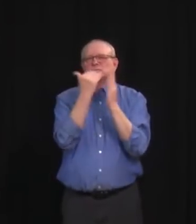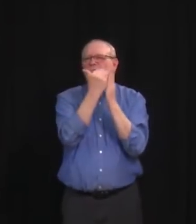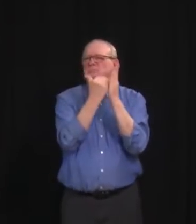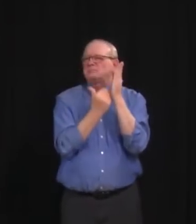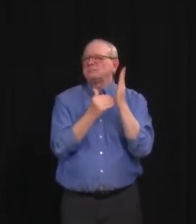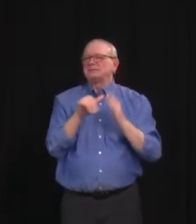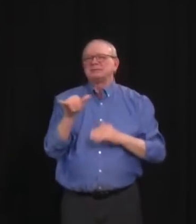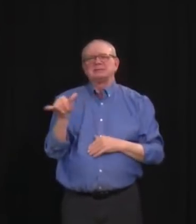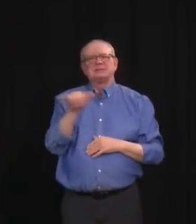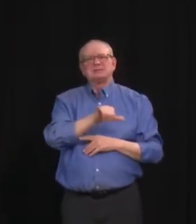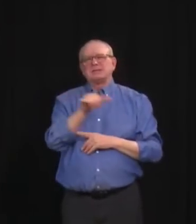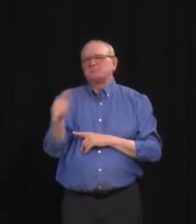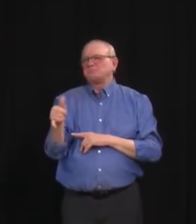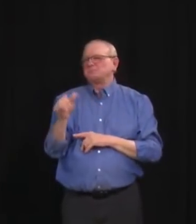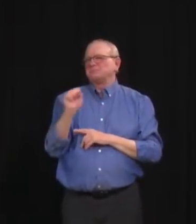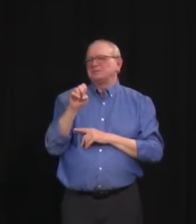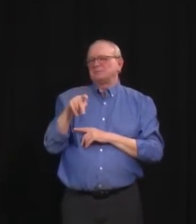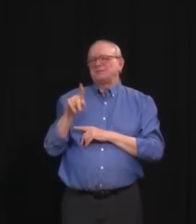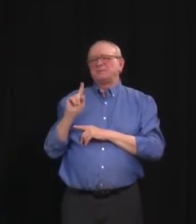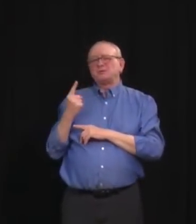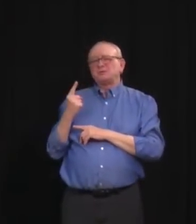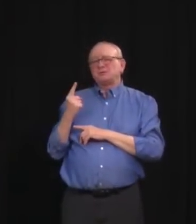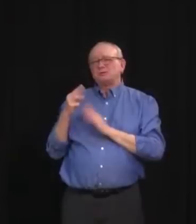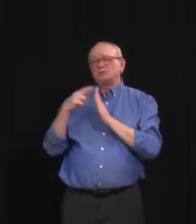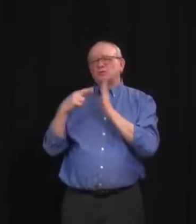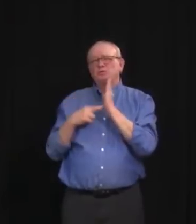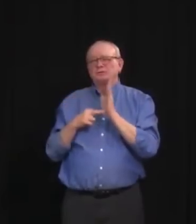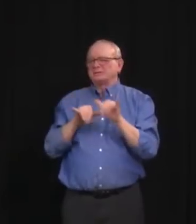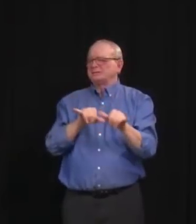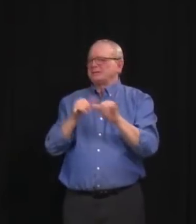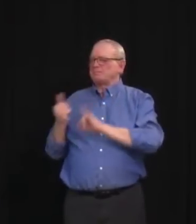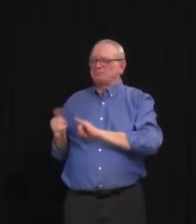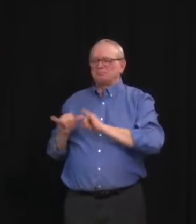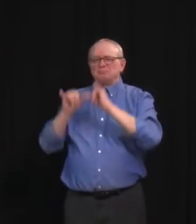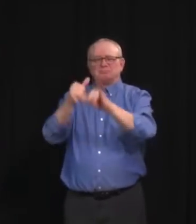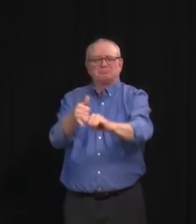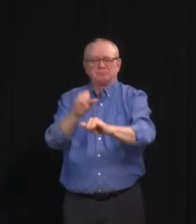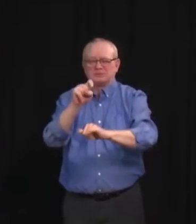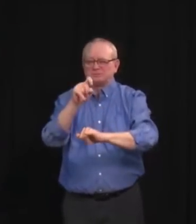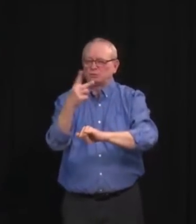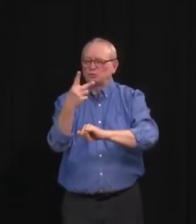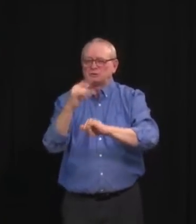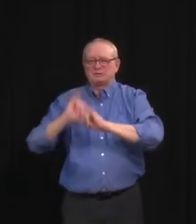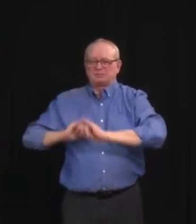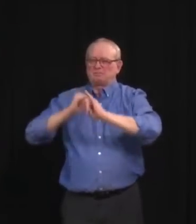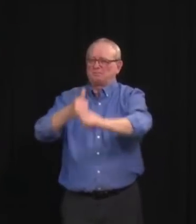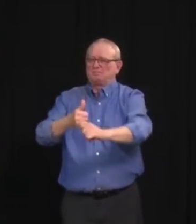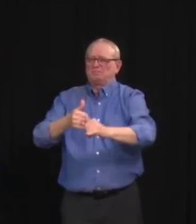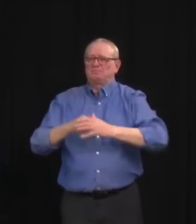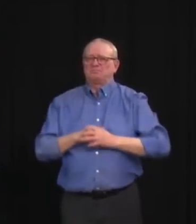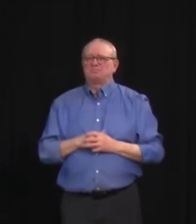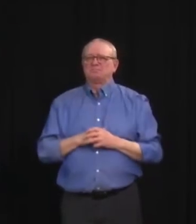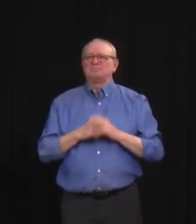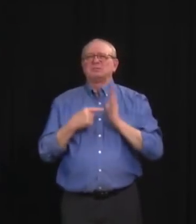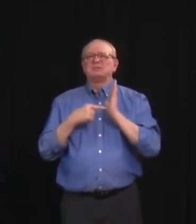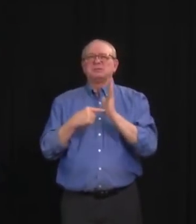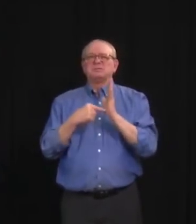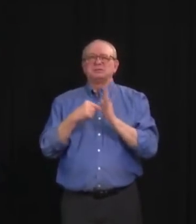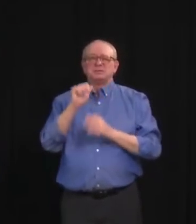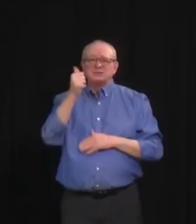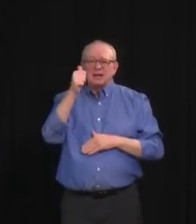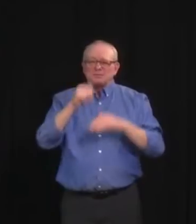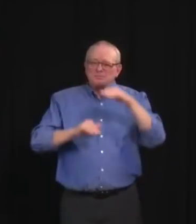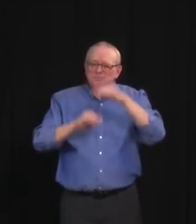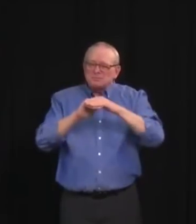1. This includes a maximum of 10 people, mandatory masking at all times, and